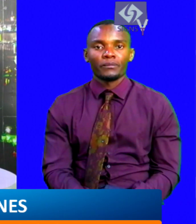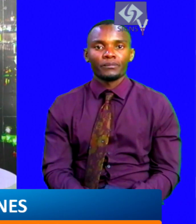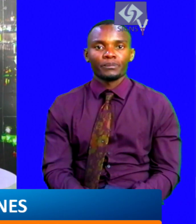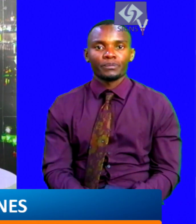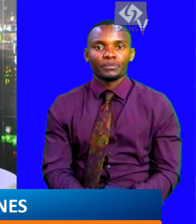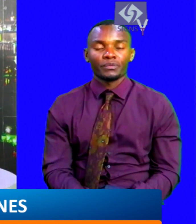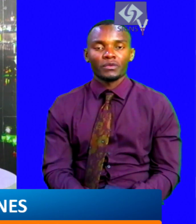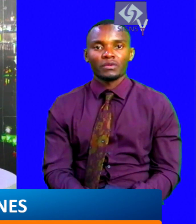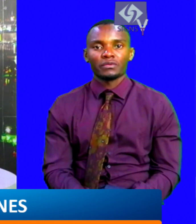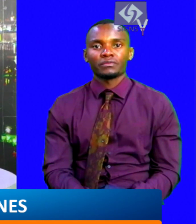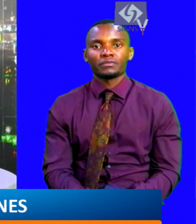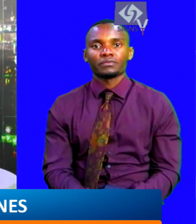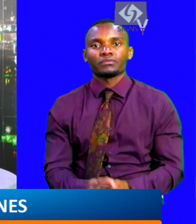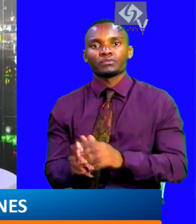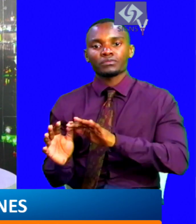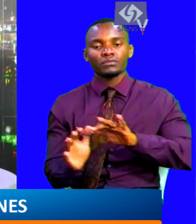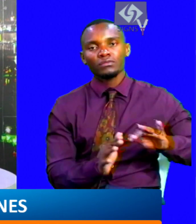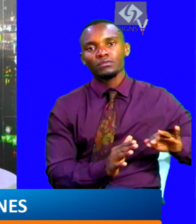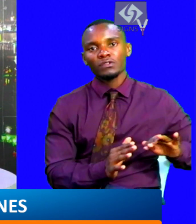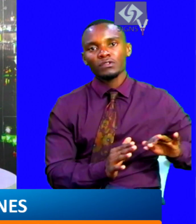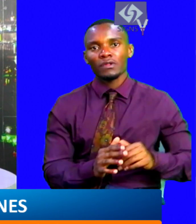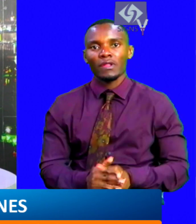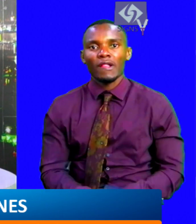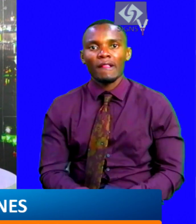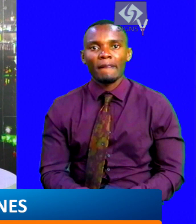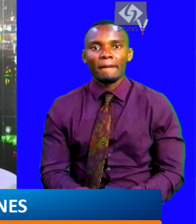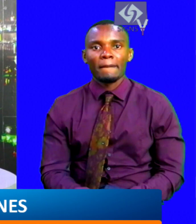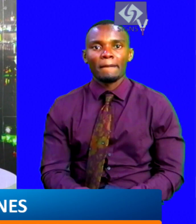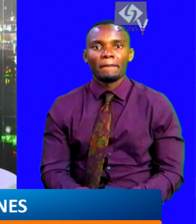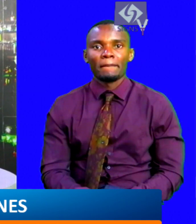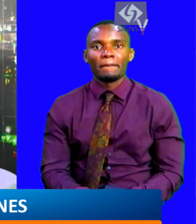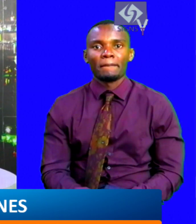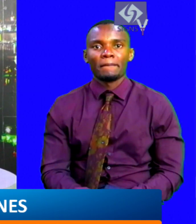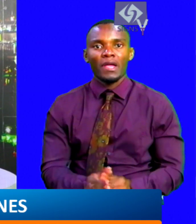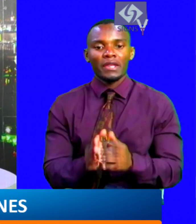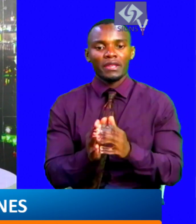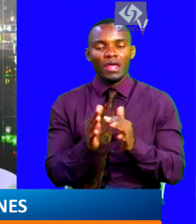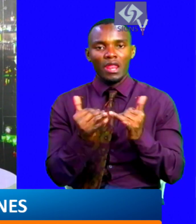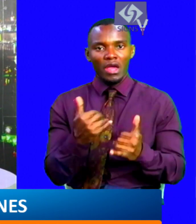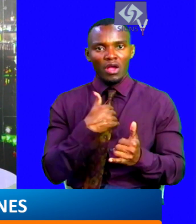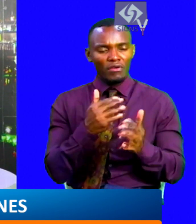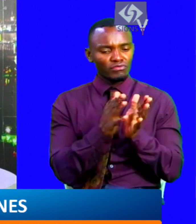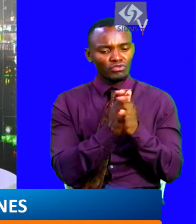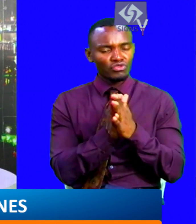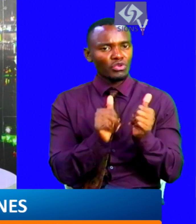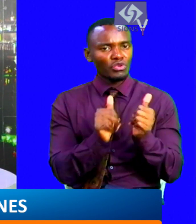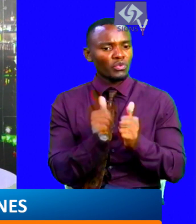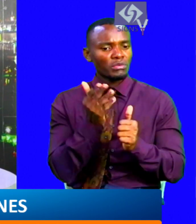kuwahangaisha, kuwalisha, kuwalinda masubaru